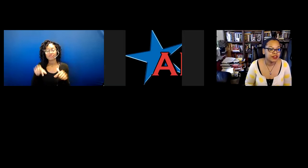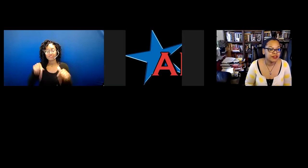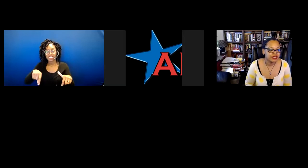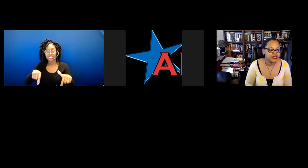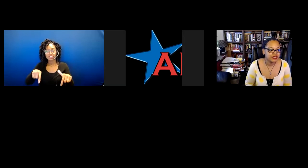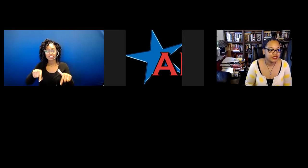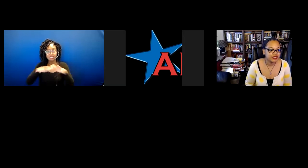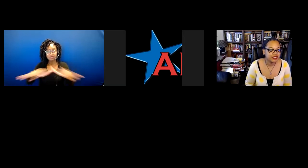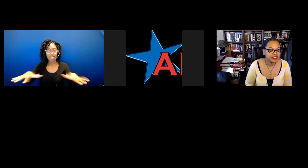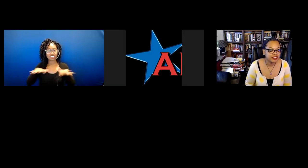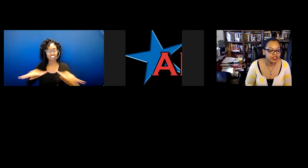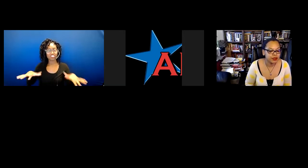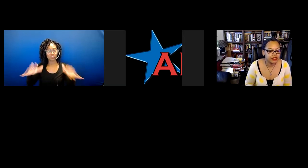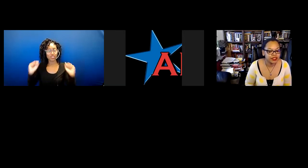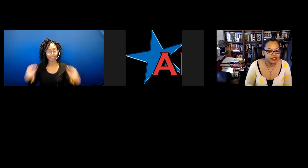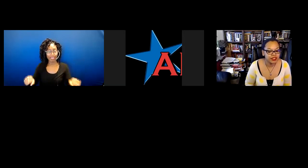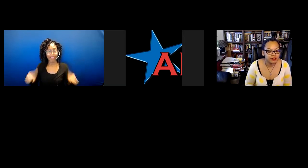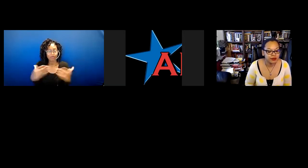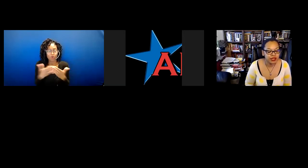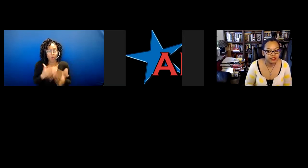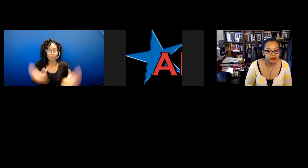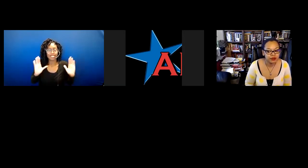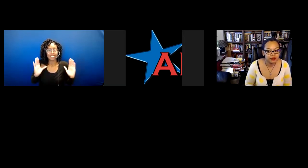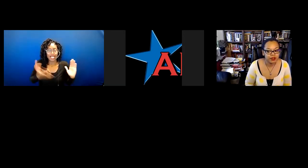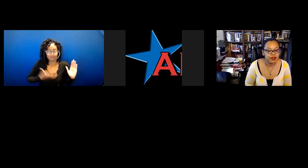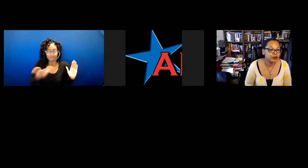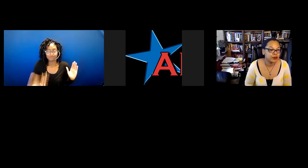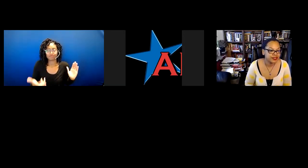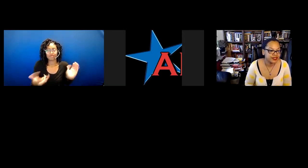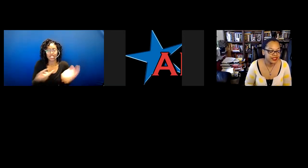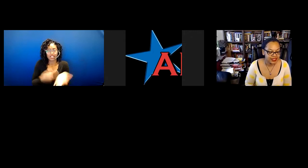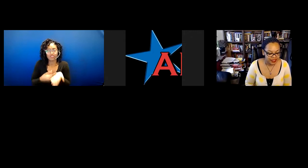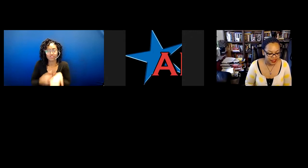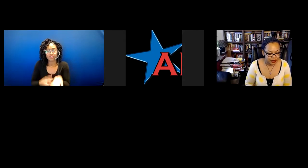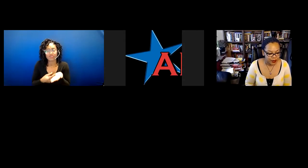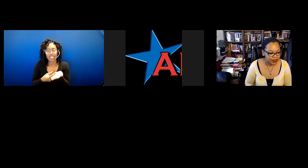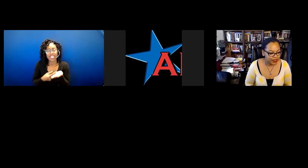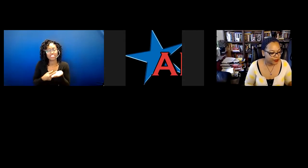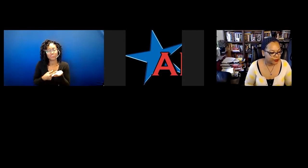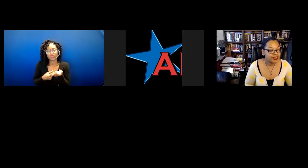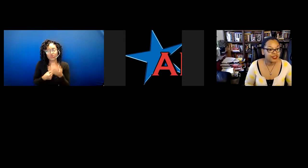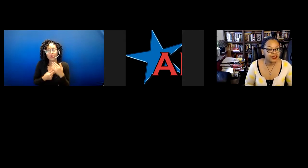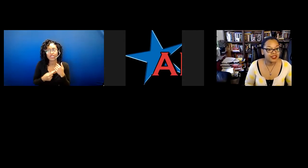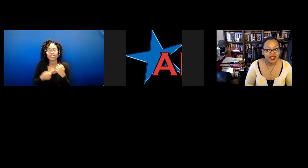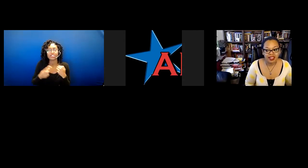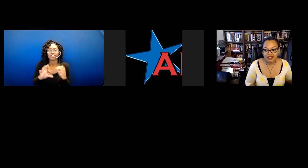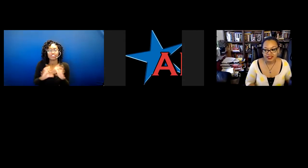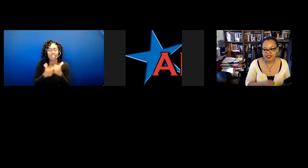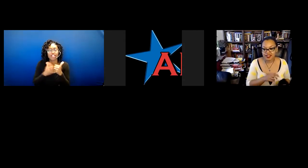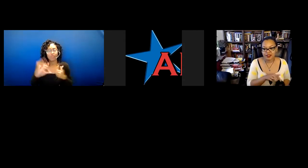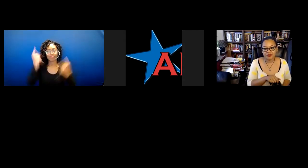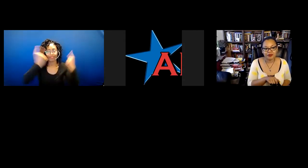have conversations and to think about things that perhaps you often wouldn't. So with